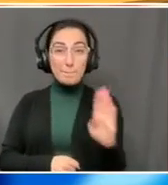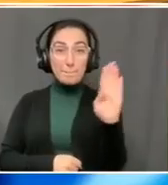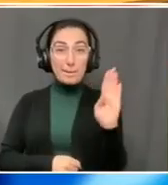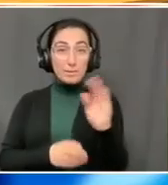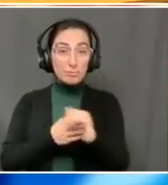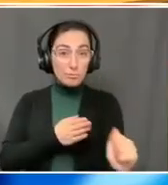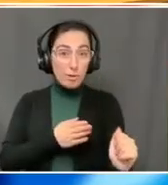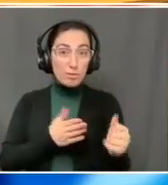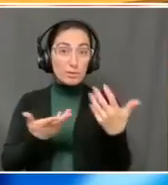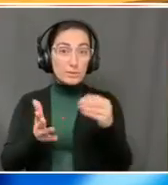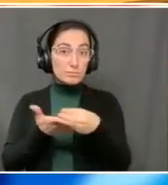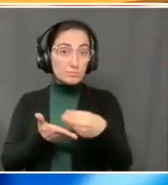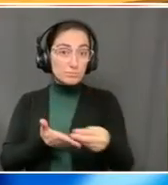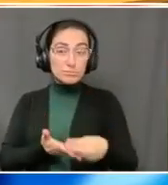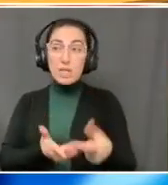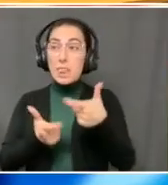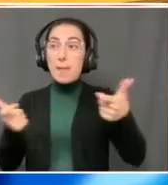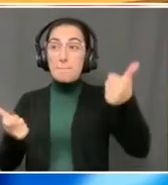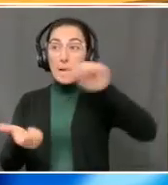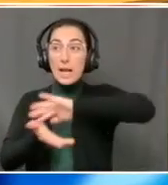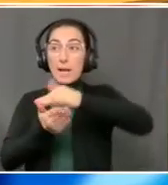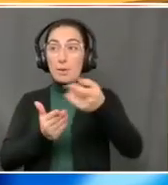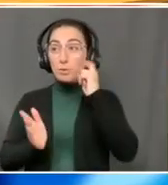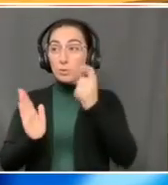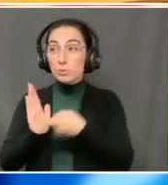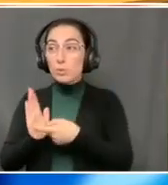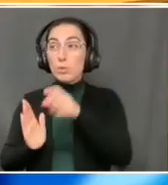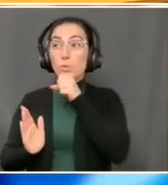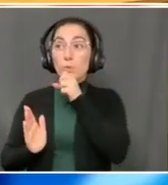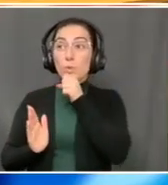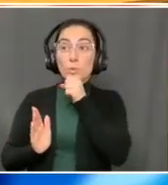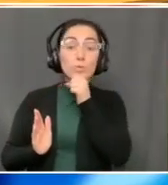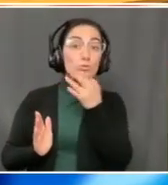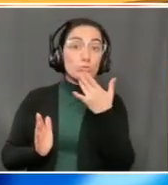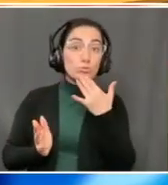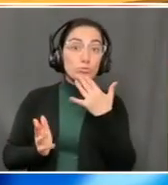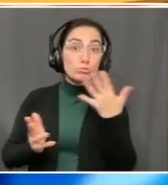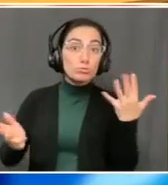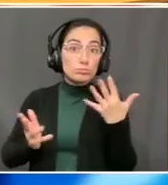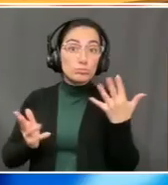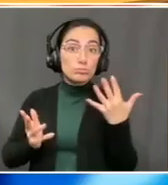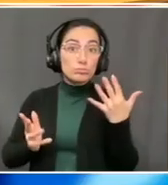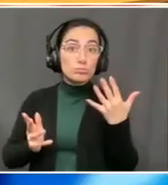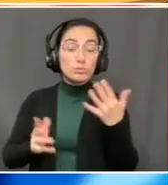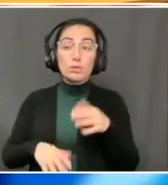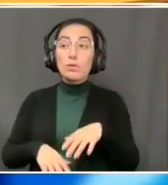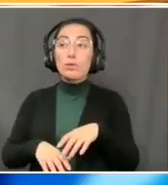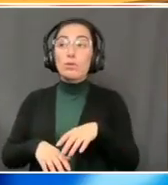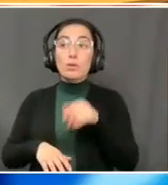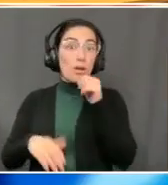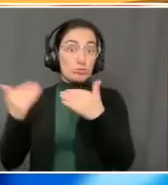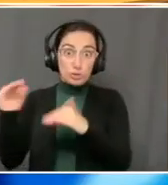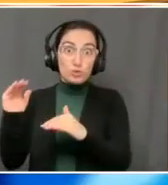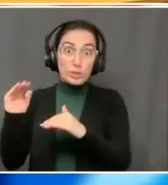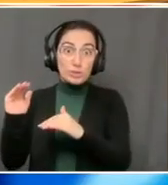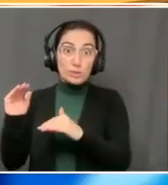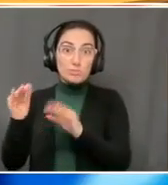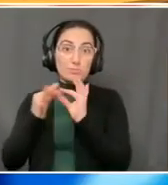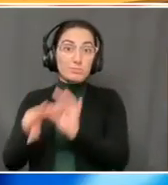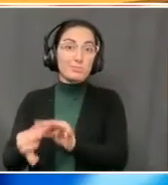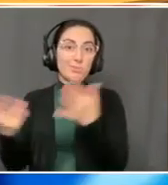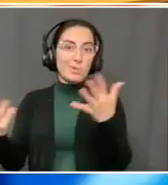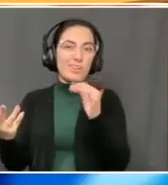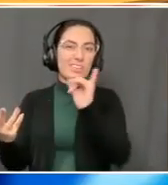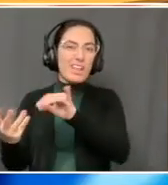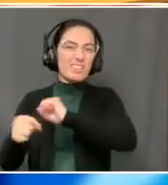The large amount that you see there in the orange general fund unrestricted is related to that